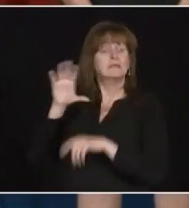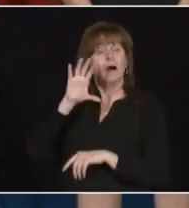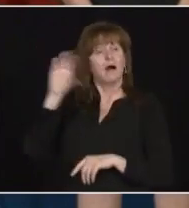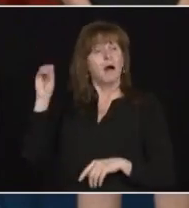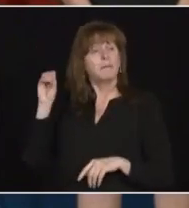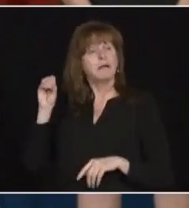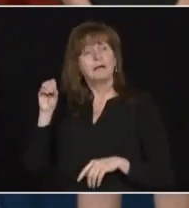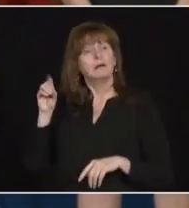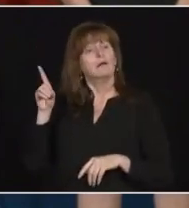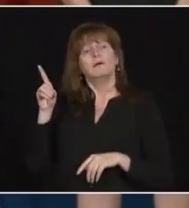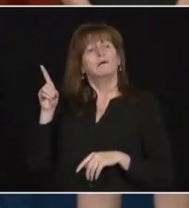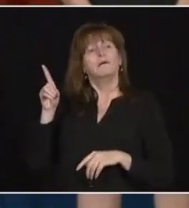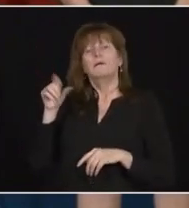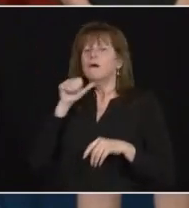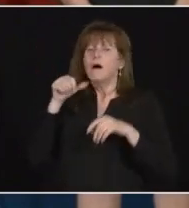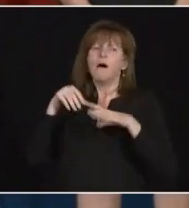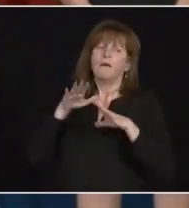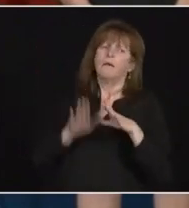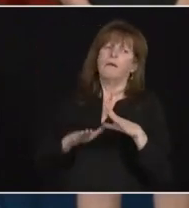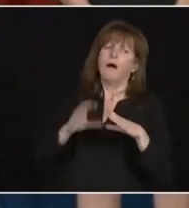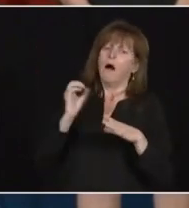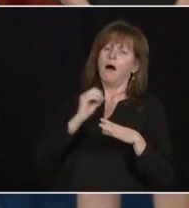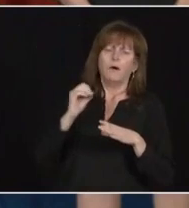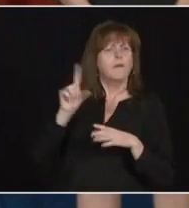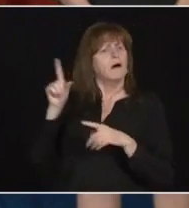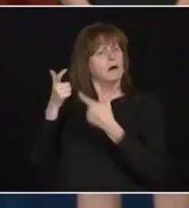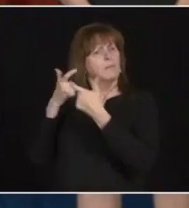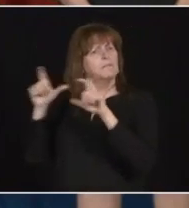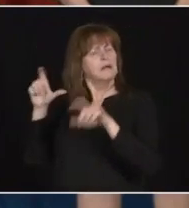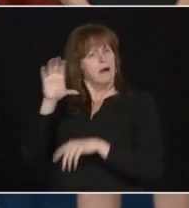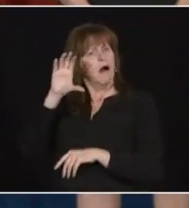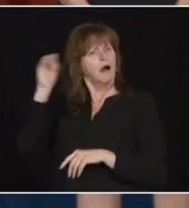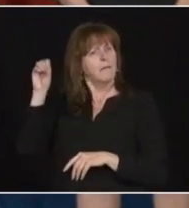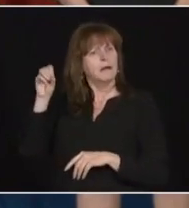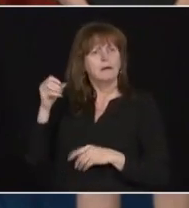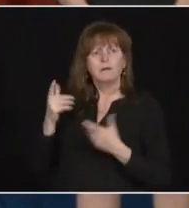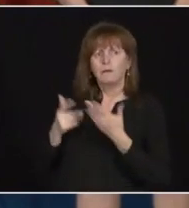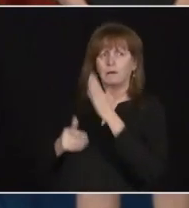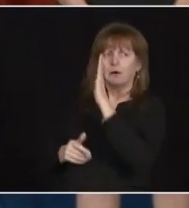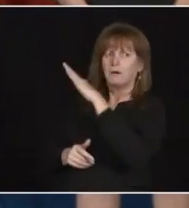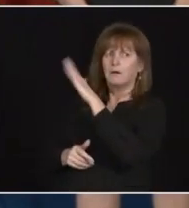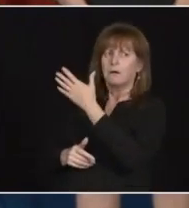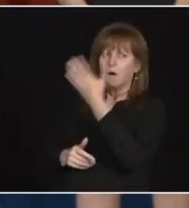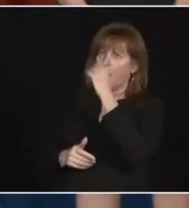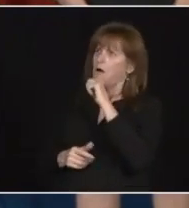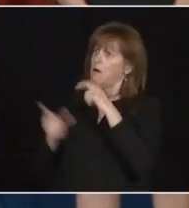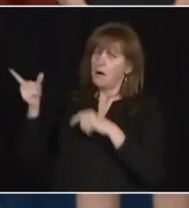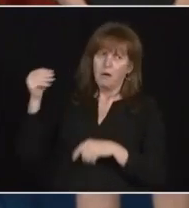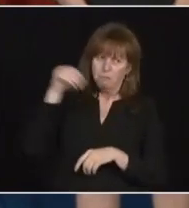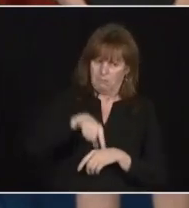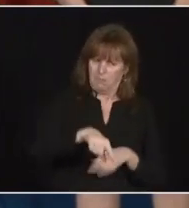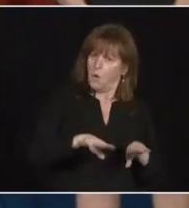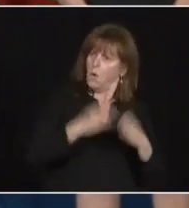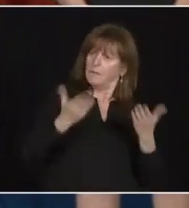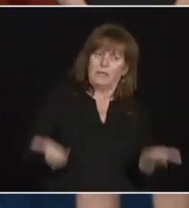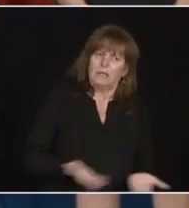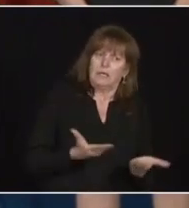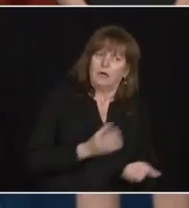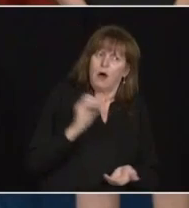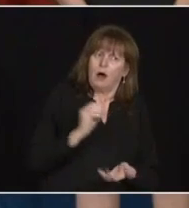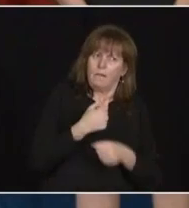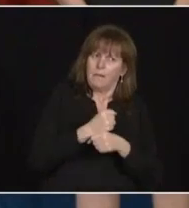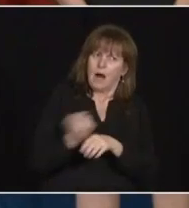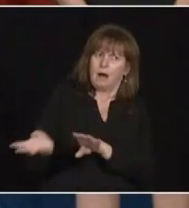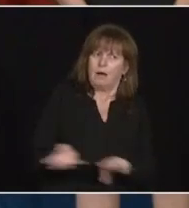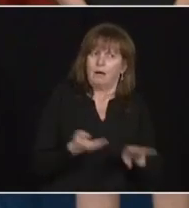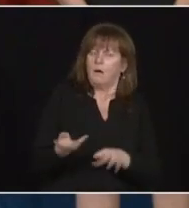spoke to one of the big companies this morning, and I said, you got to start manufacturing here in Ontario or Canada somewhere.